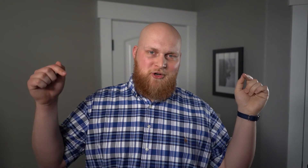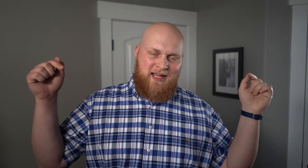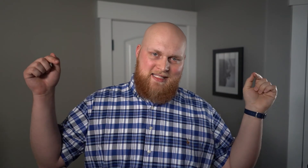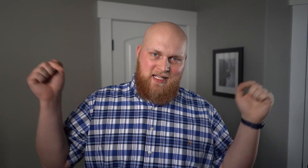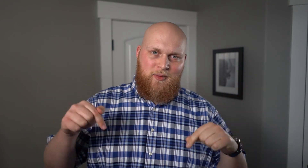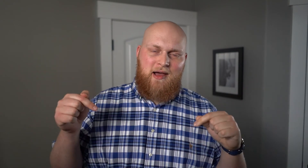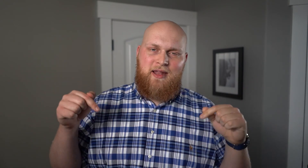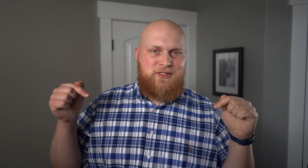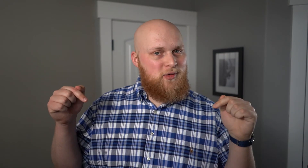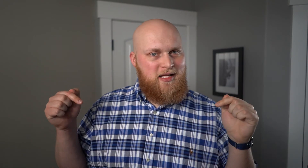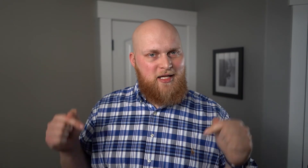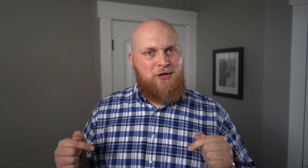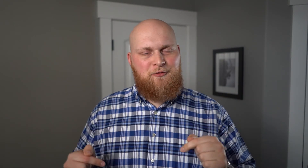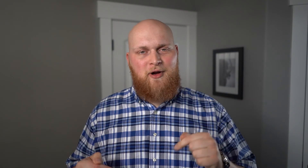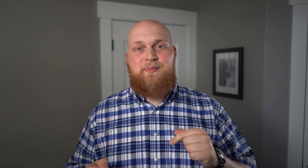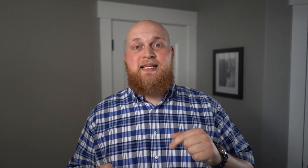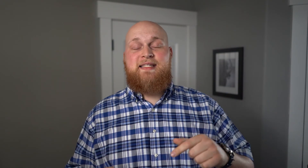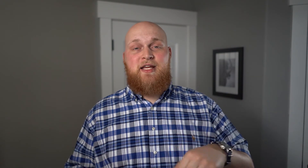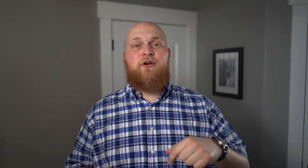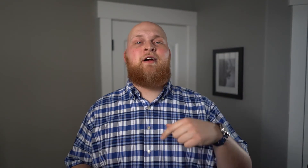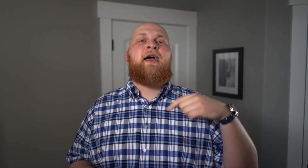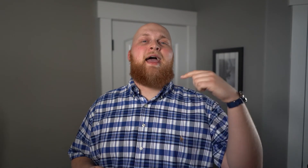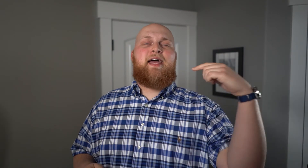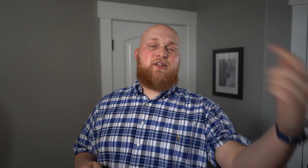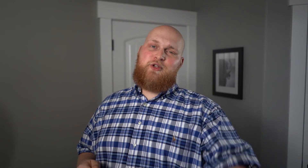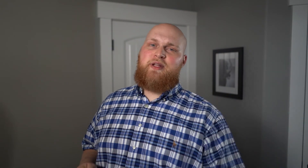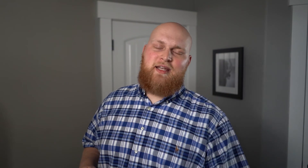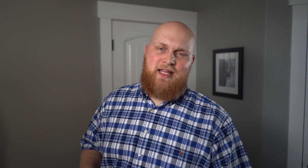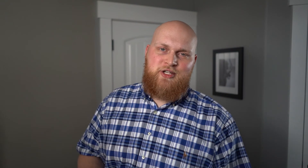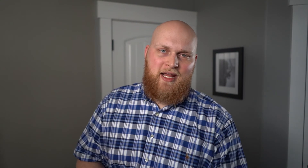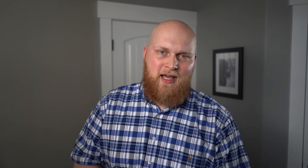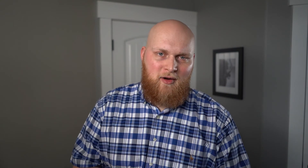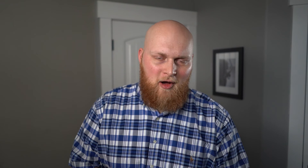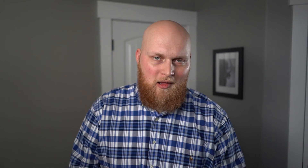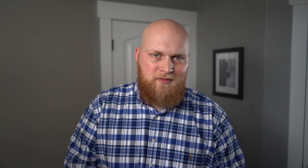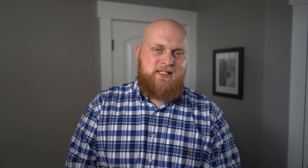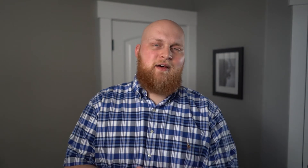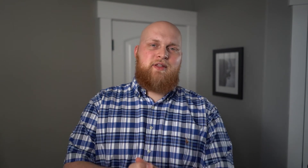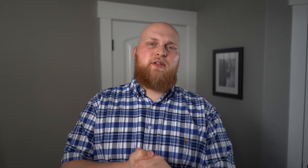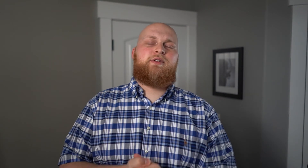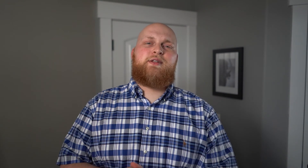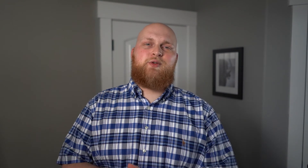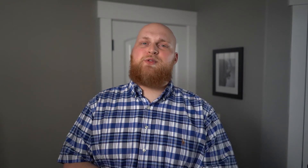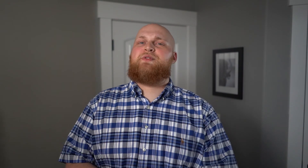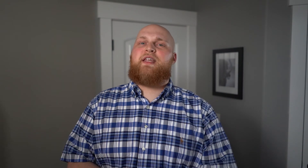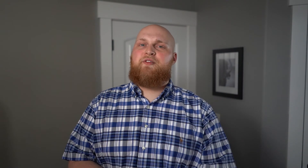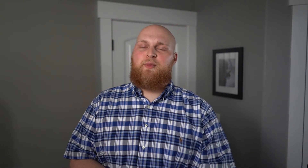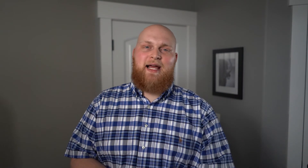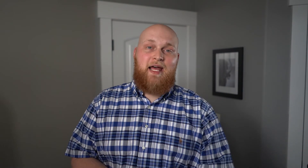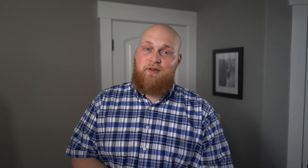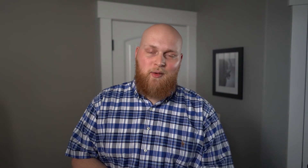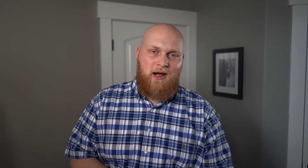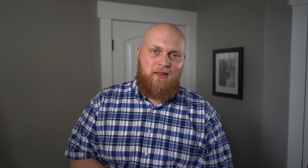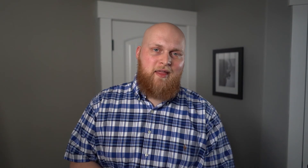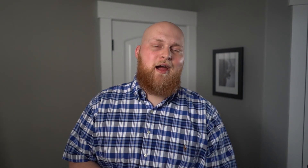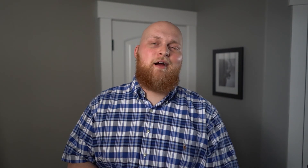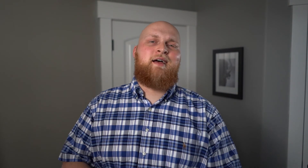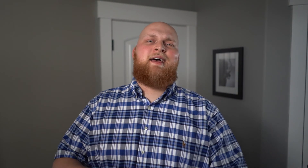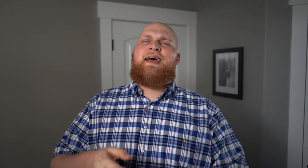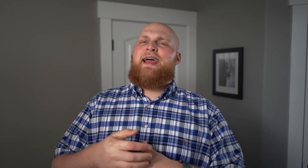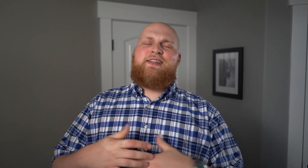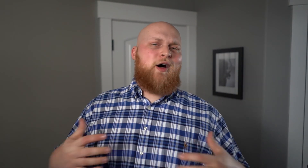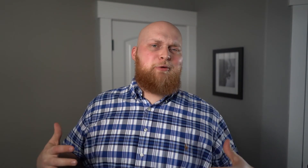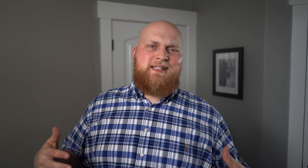So be sure and stick around and tune in here for updates here, and to tune in and check out all of the stuff that the Utah Schools for the Deaf and Blind have going on